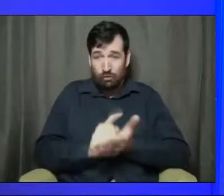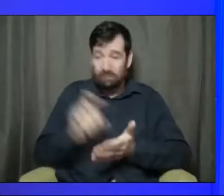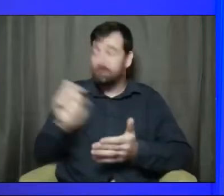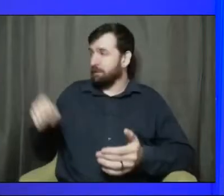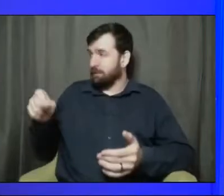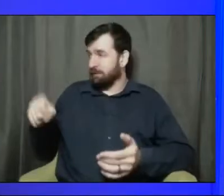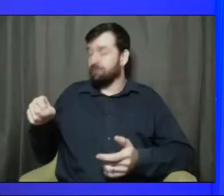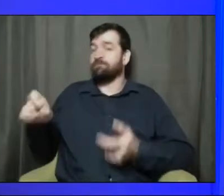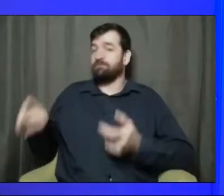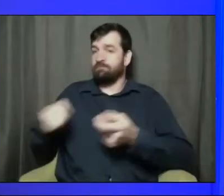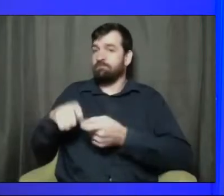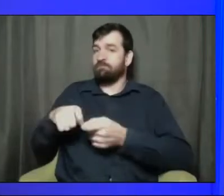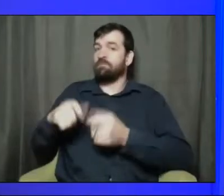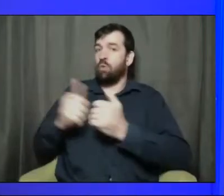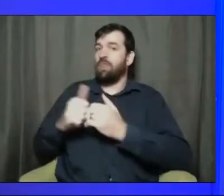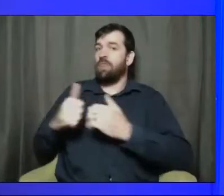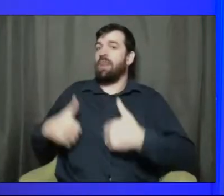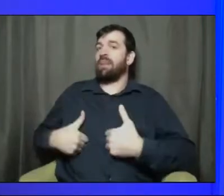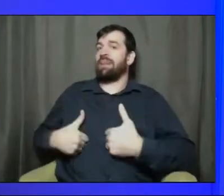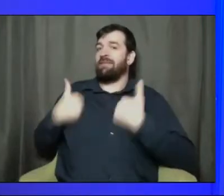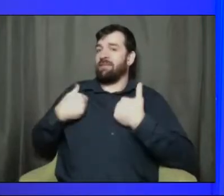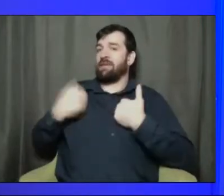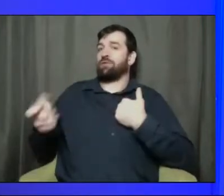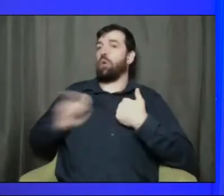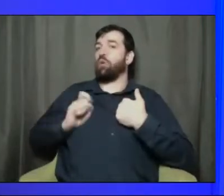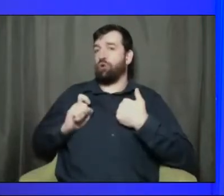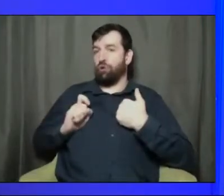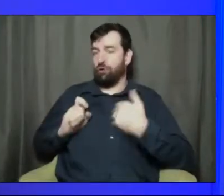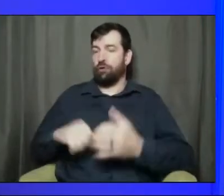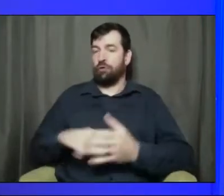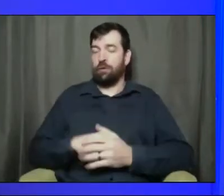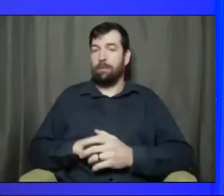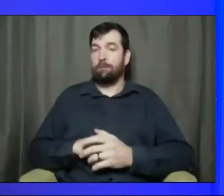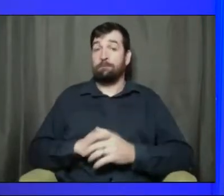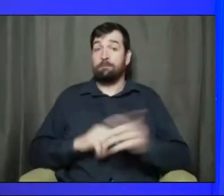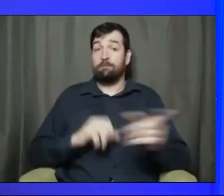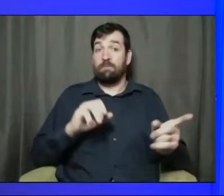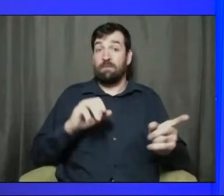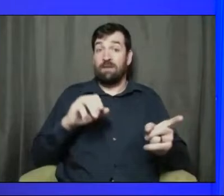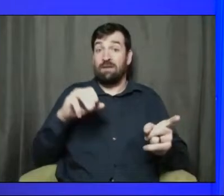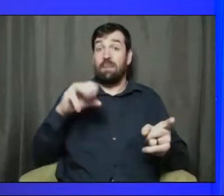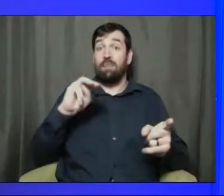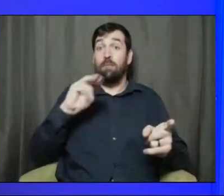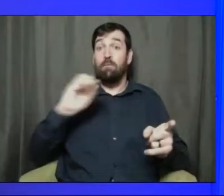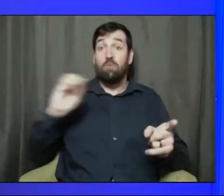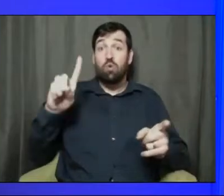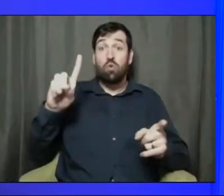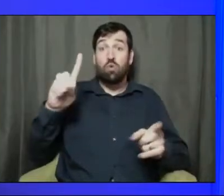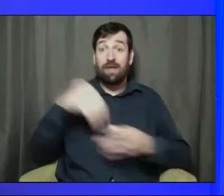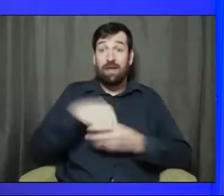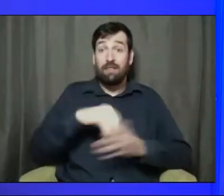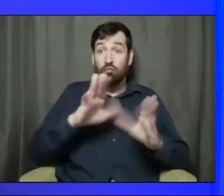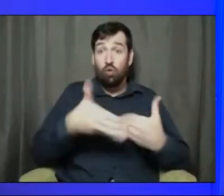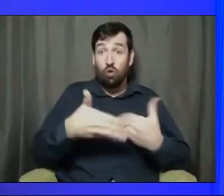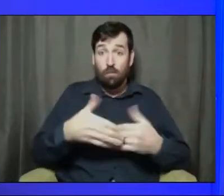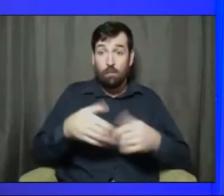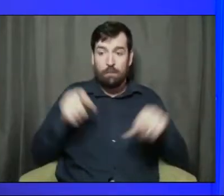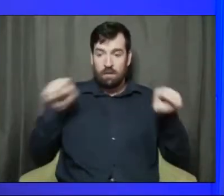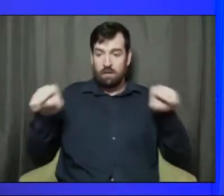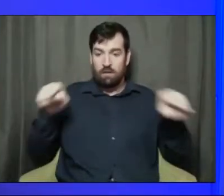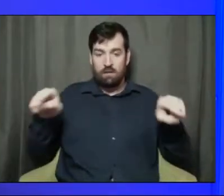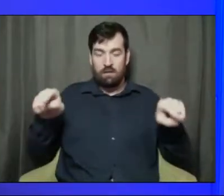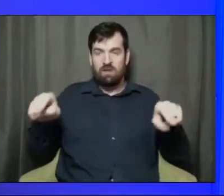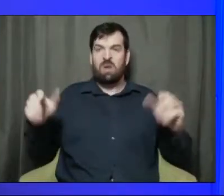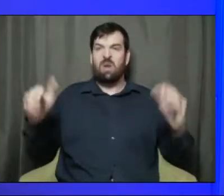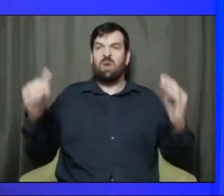living donor side, the mood in the room is different. That the donor and recipient know what's ahead